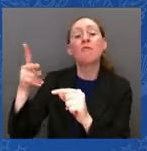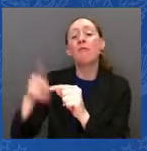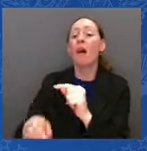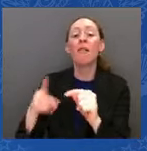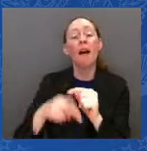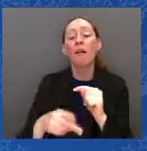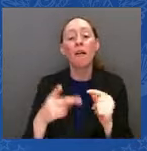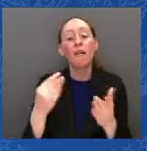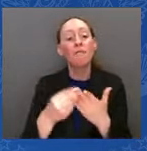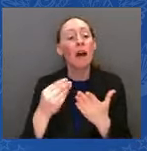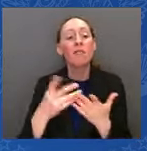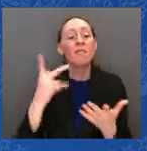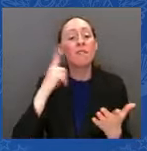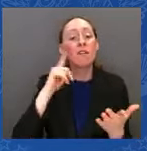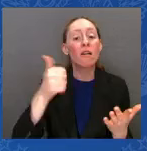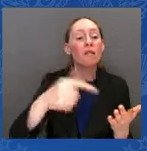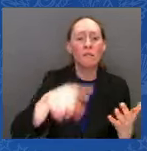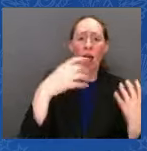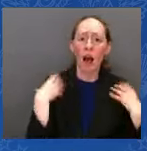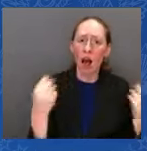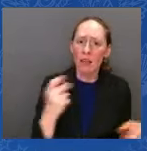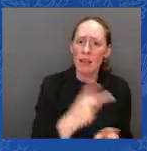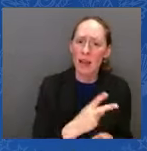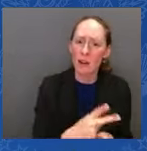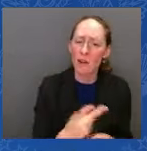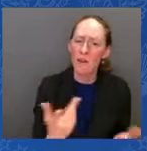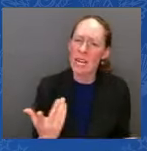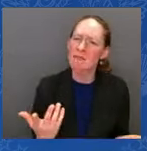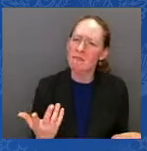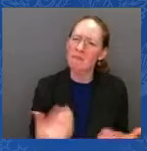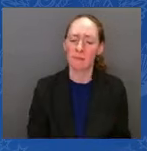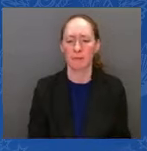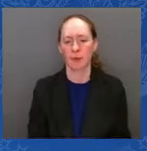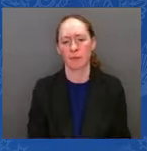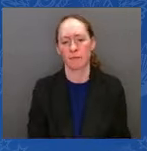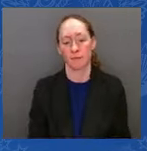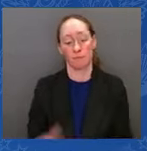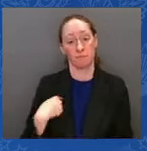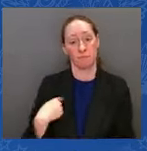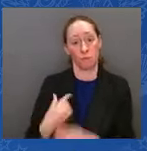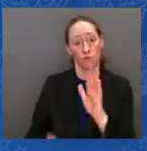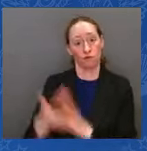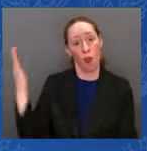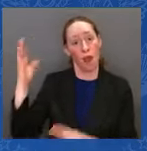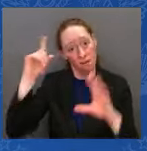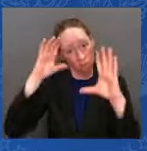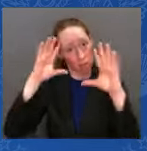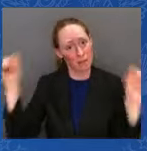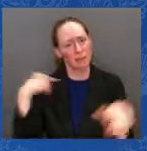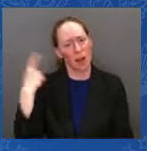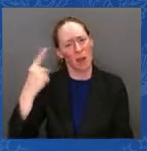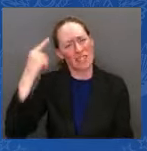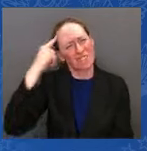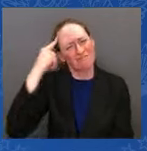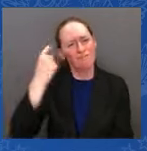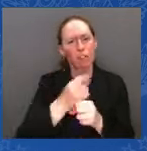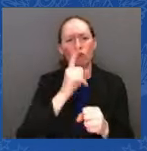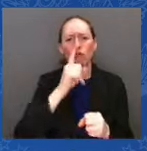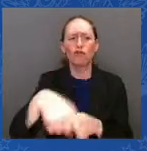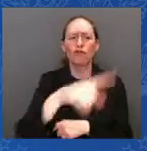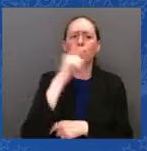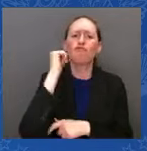literally. You know, I ran for president to see to it that ordinary folks got an even shake. I was raised in